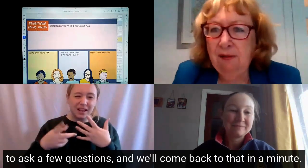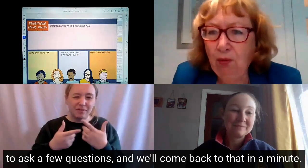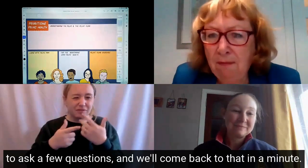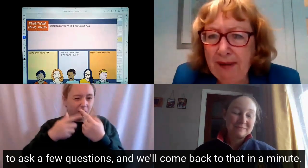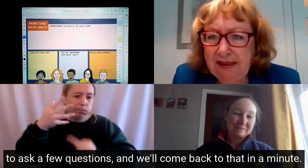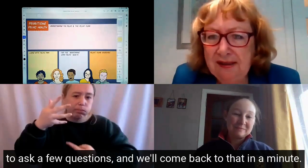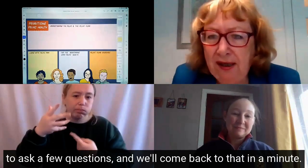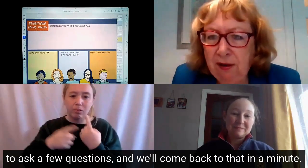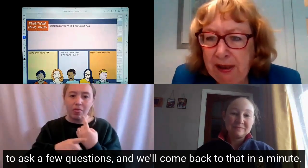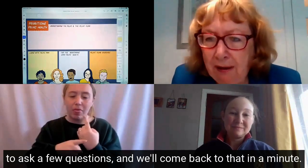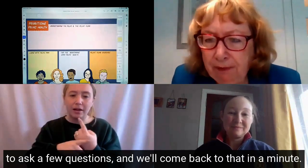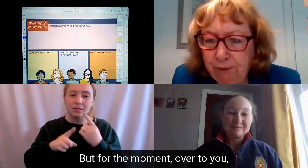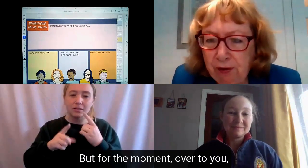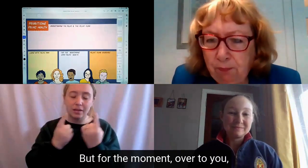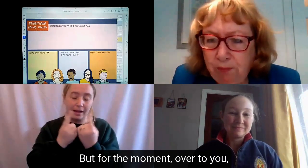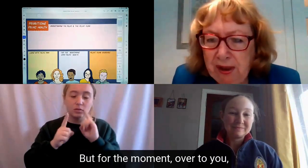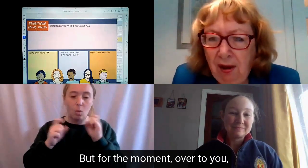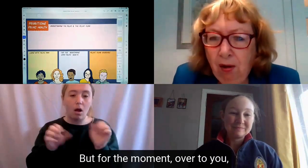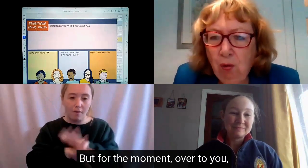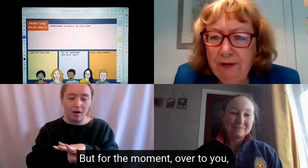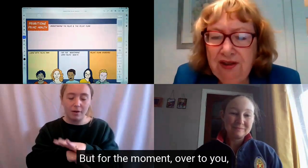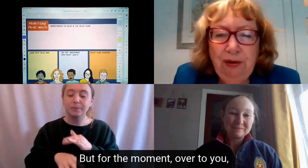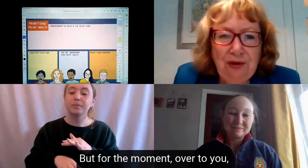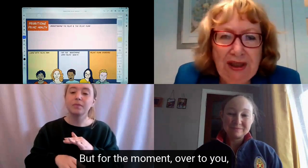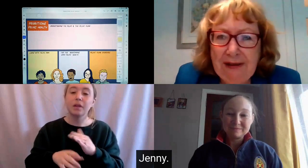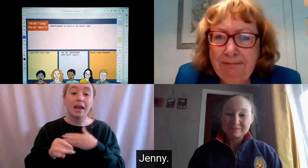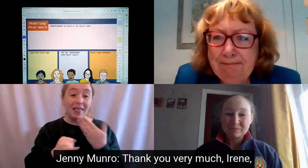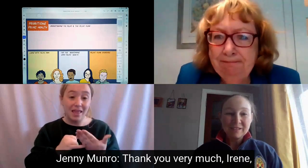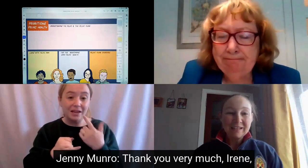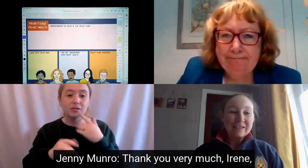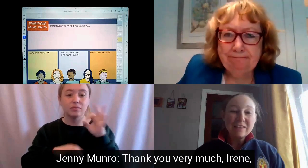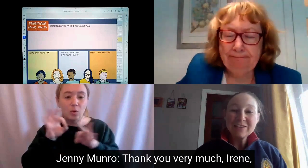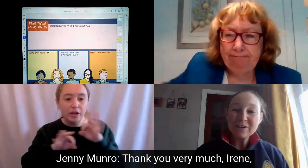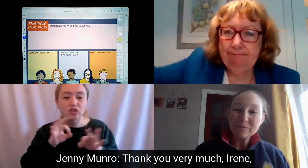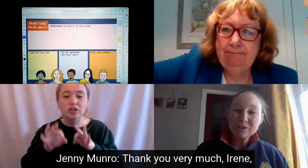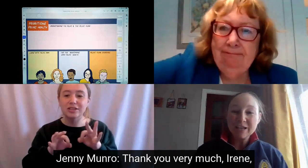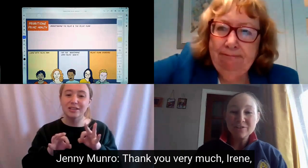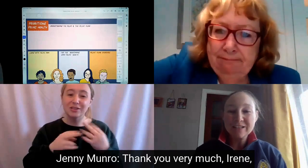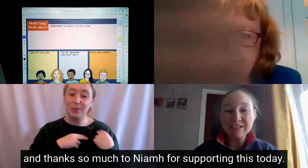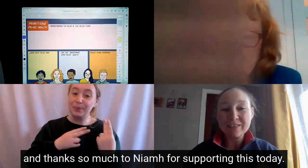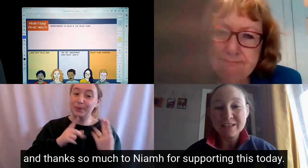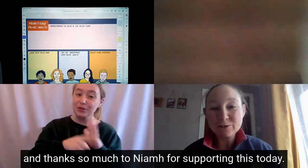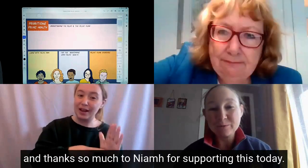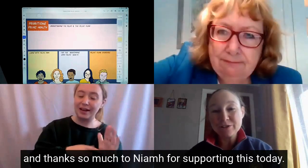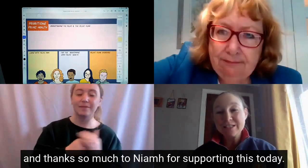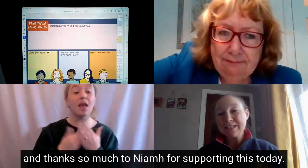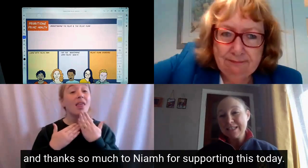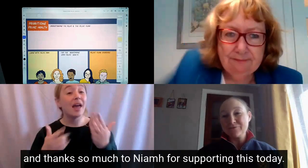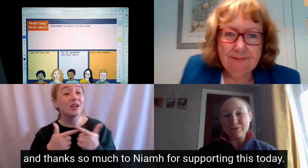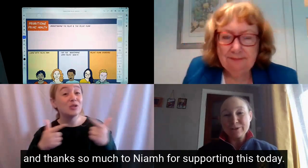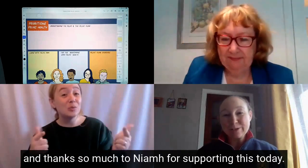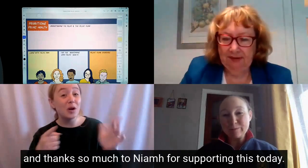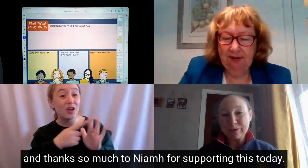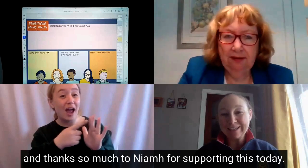questions, and we'll come back to that in a minute. But for the moment, over to you, Jenny. Thank you very much, Irene, and thanks so much to